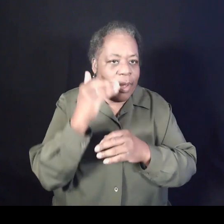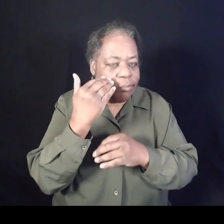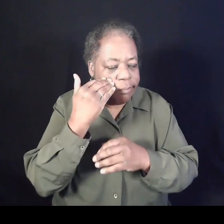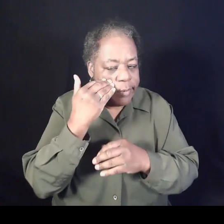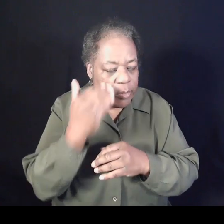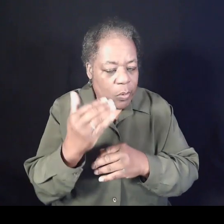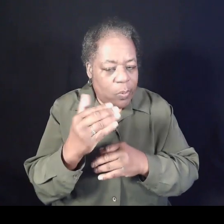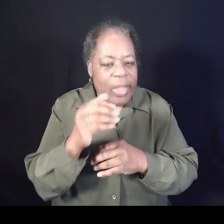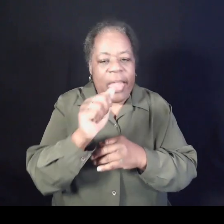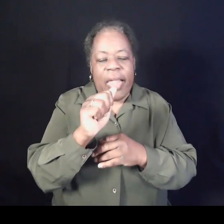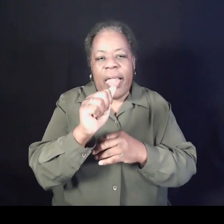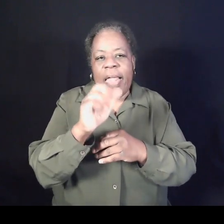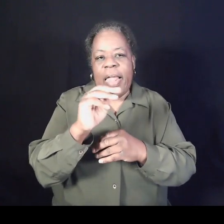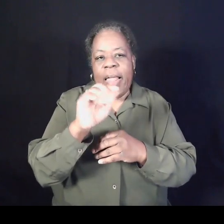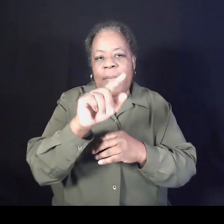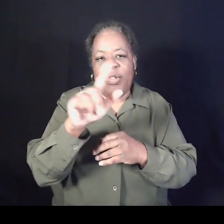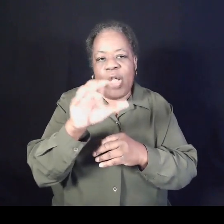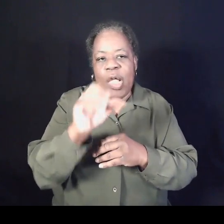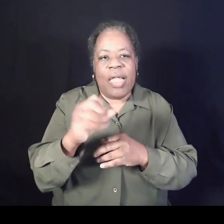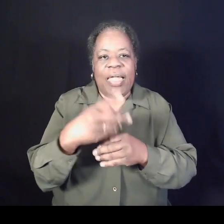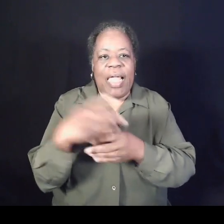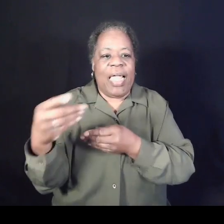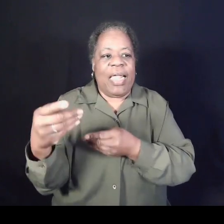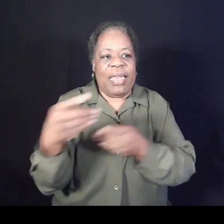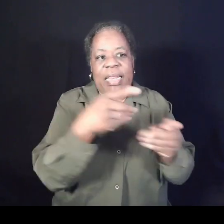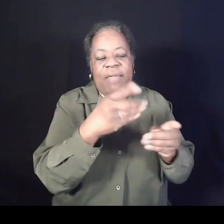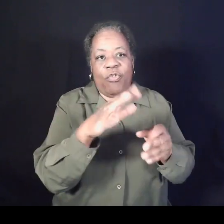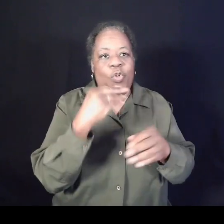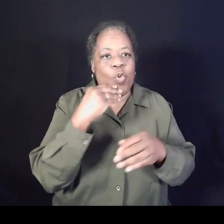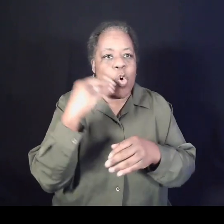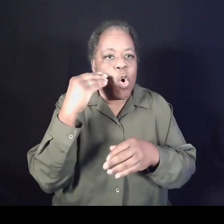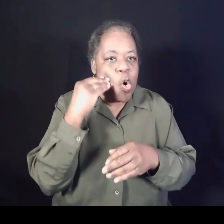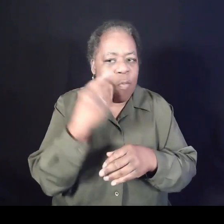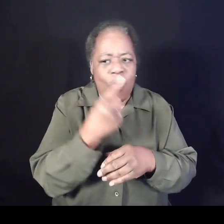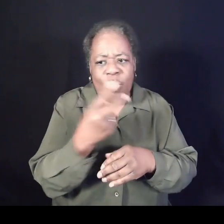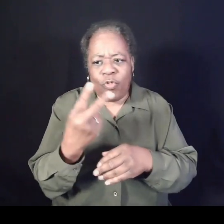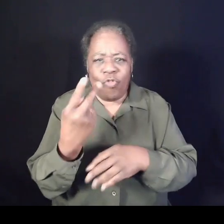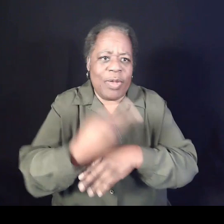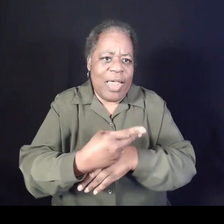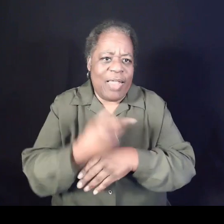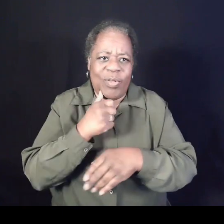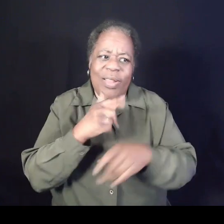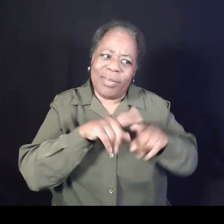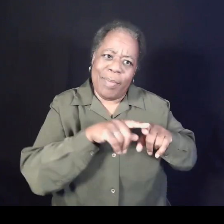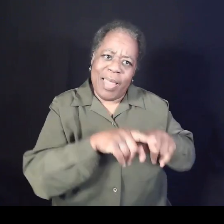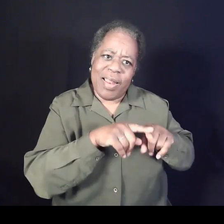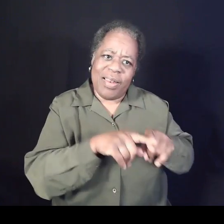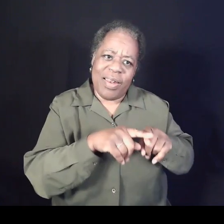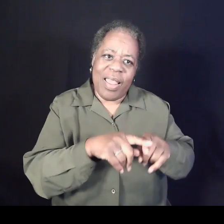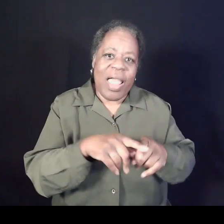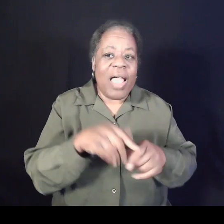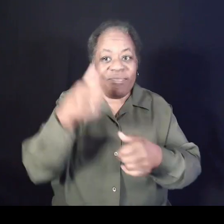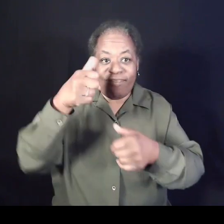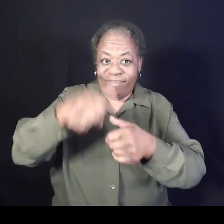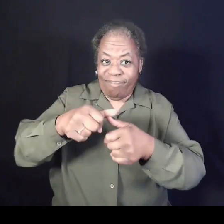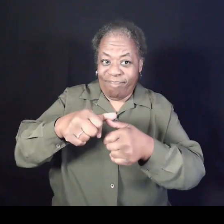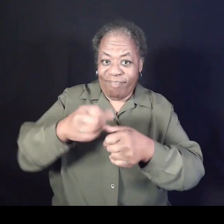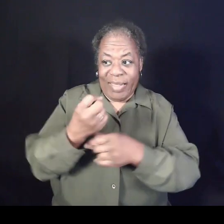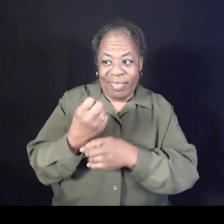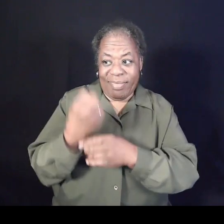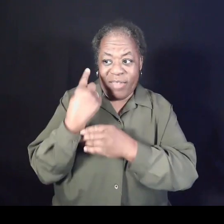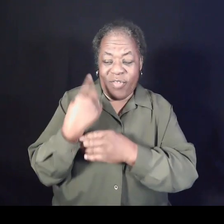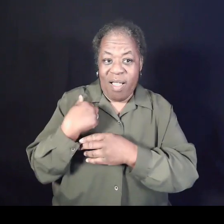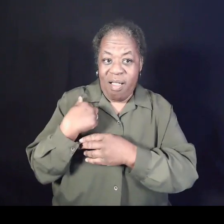could deliver something to your house in 1 or 2 days, but don't rely on that. Because I remember last year, I